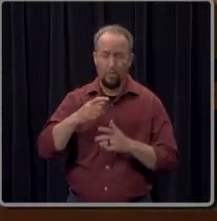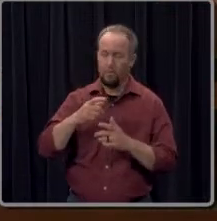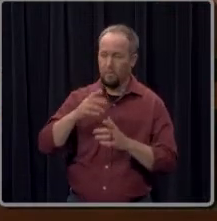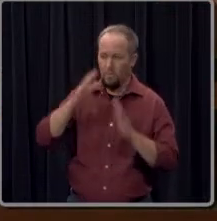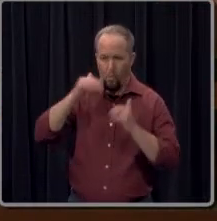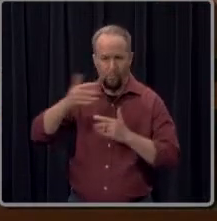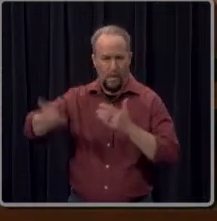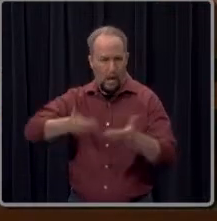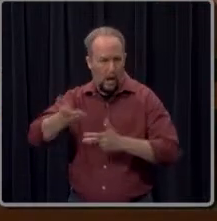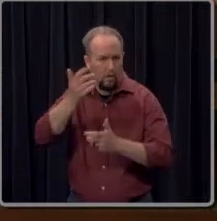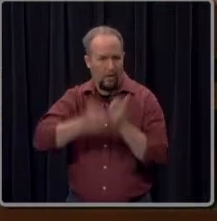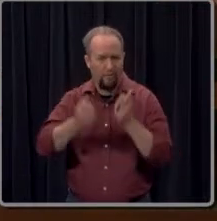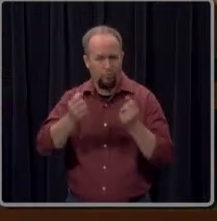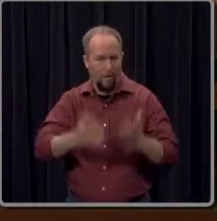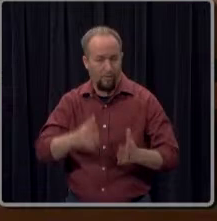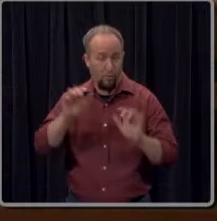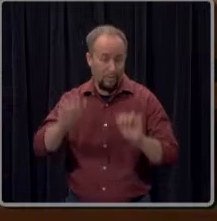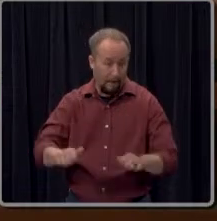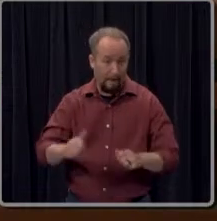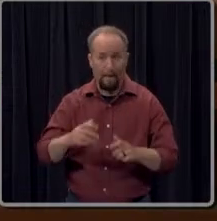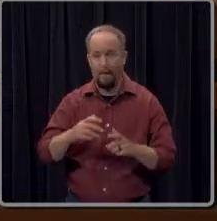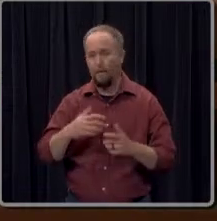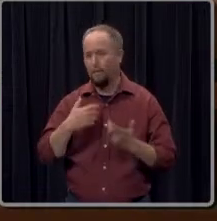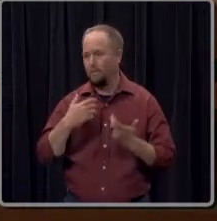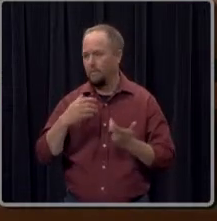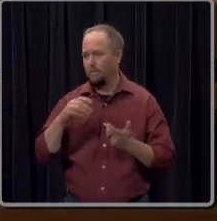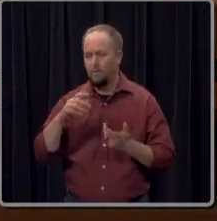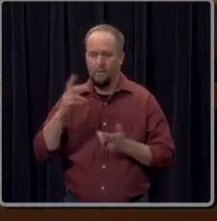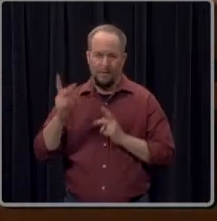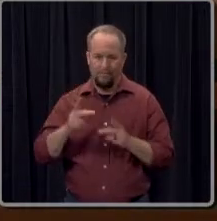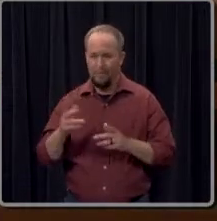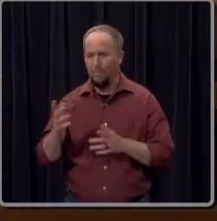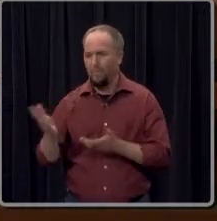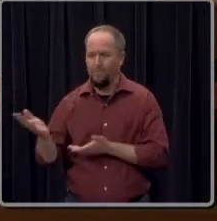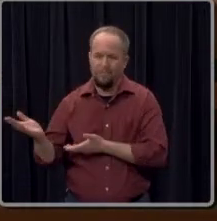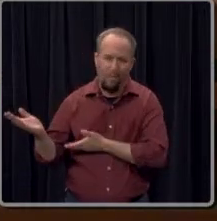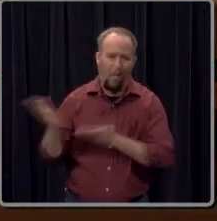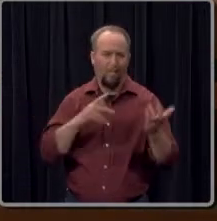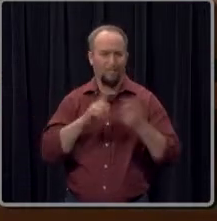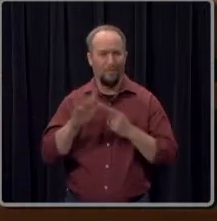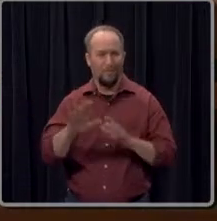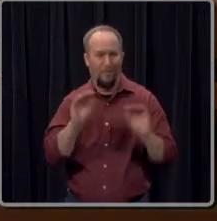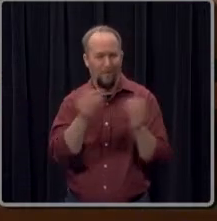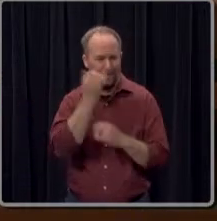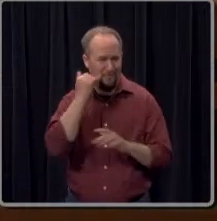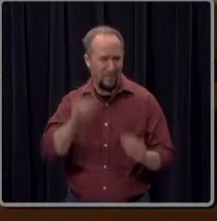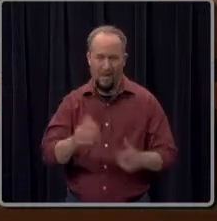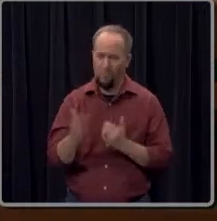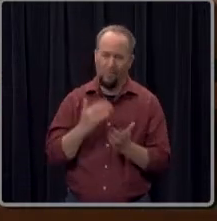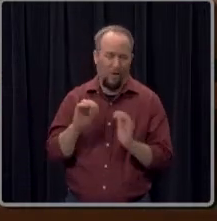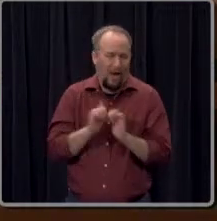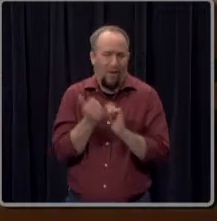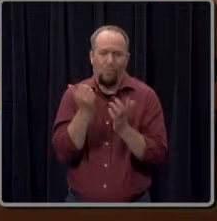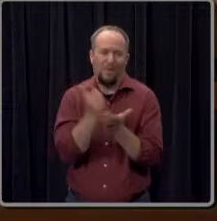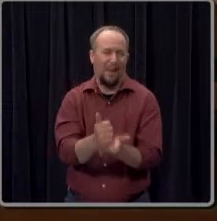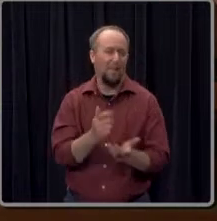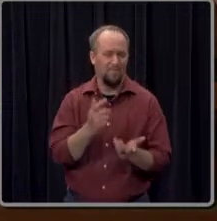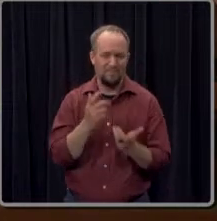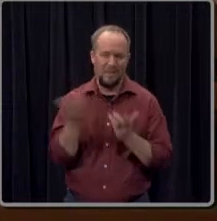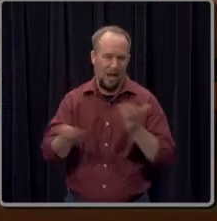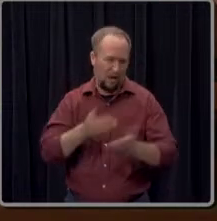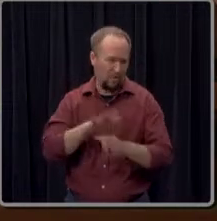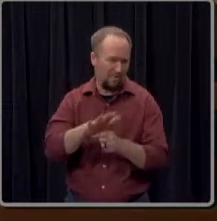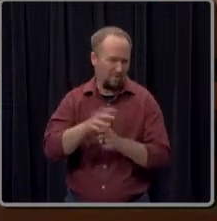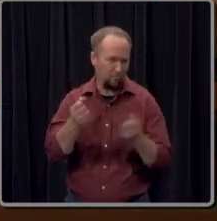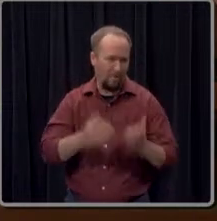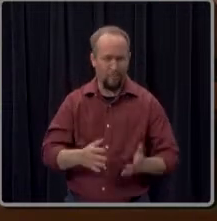bus driver we can and, take van loads of people to their office if we need to. We'll do whatever we need to help get that done. But at the end of